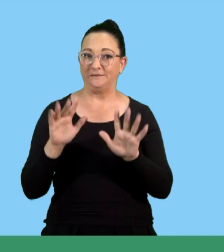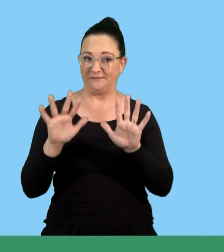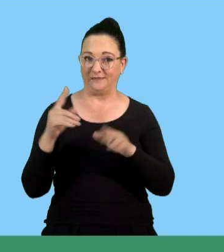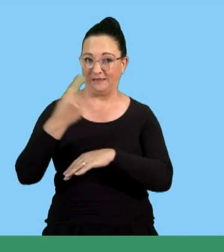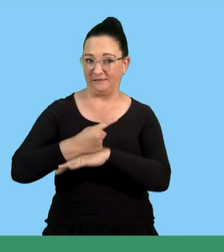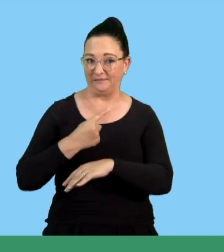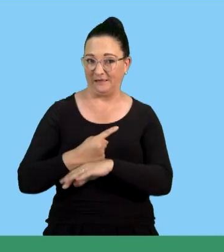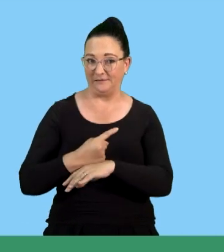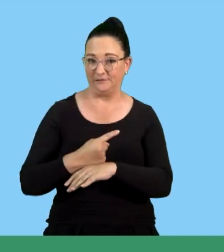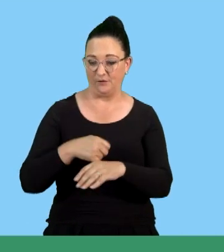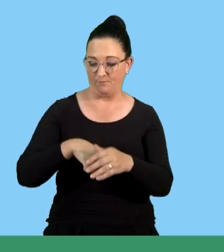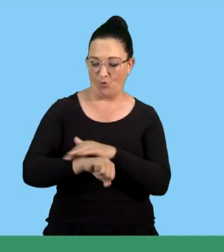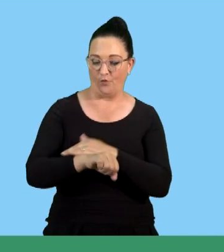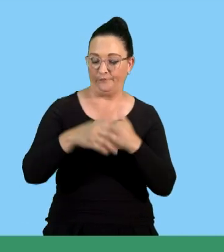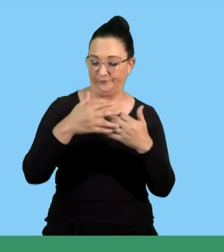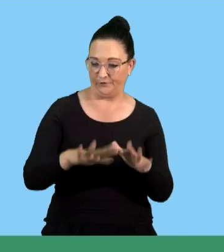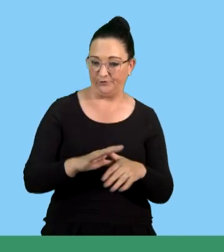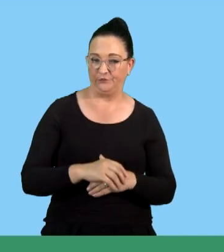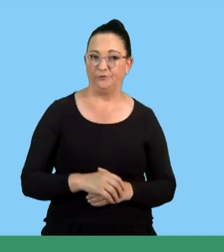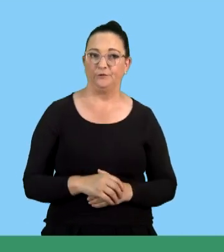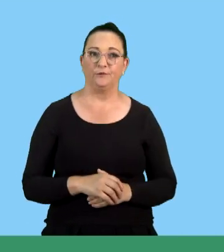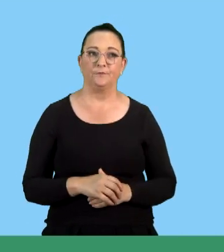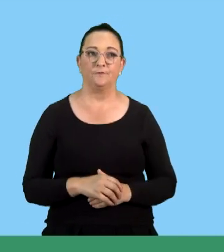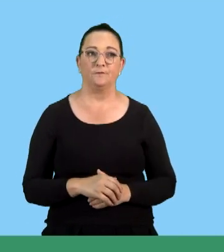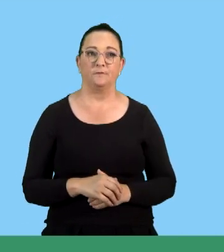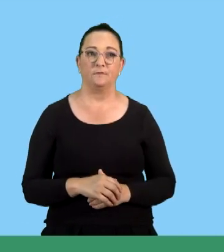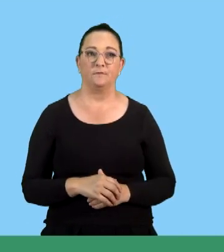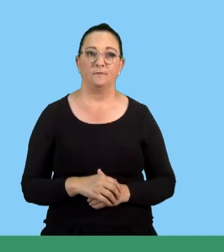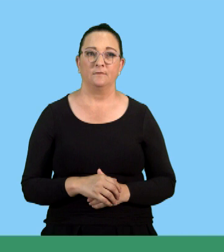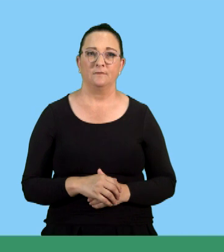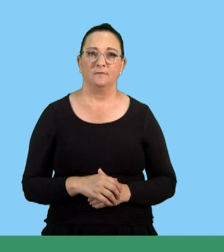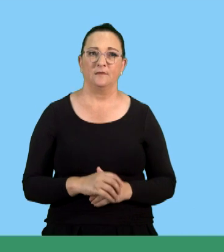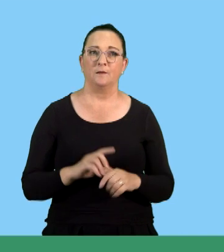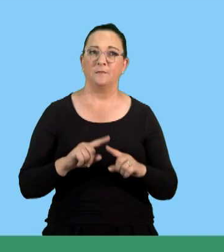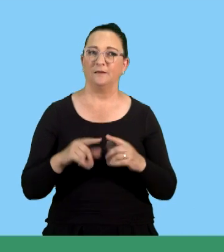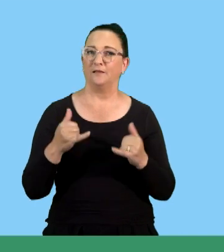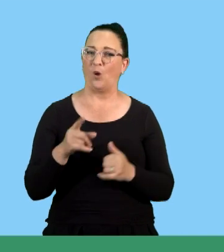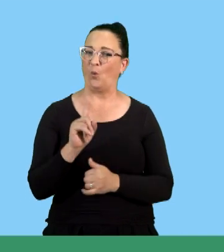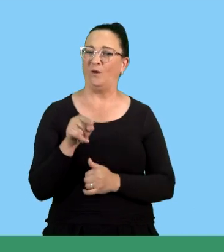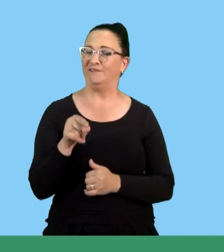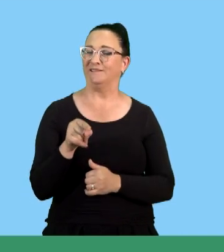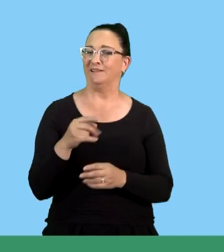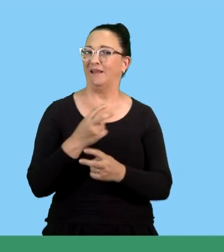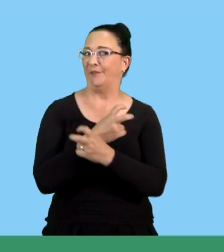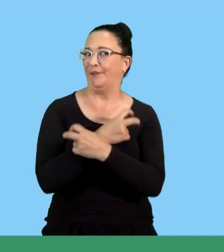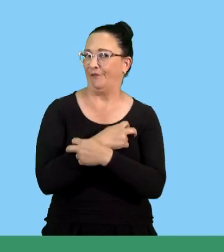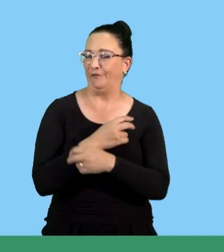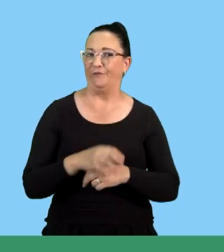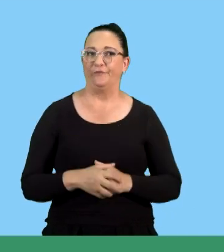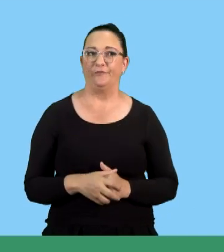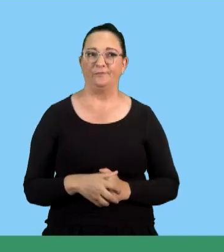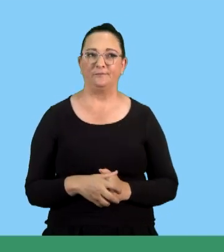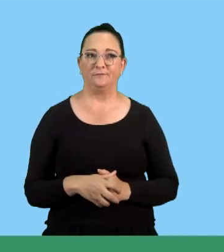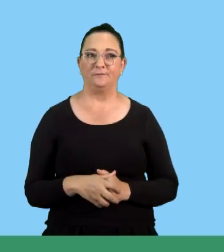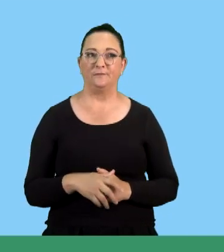days after the birth of his or her child, irrespective of the gender. So now, what is the type of leave provision? It's